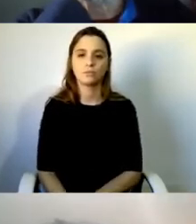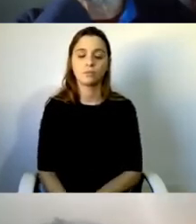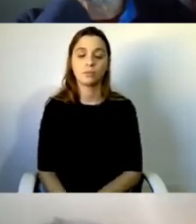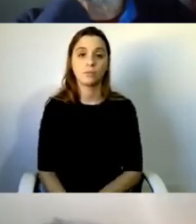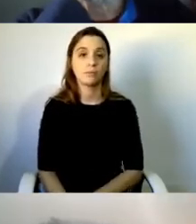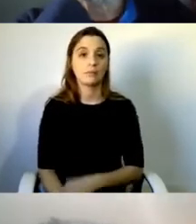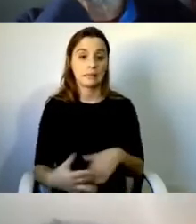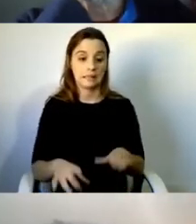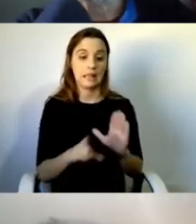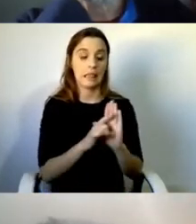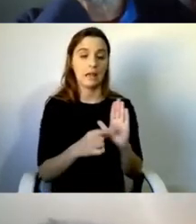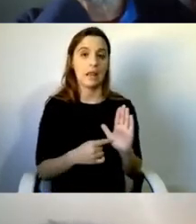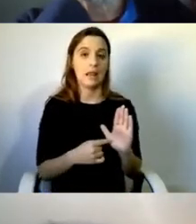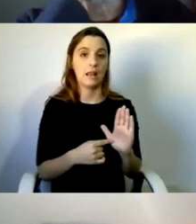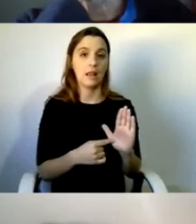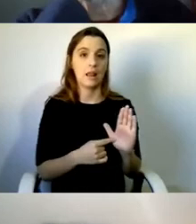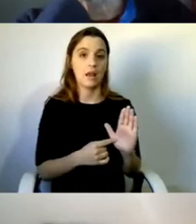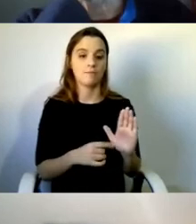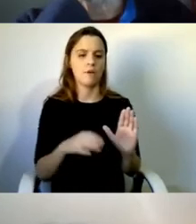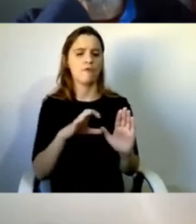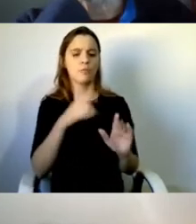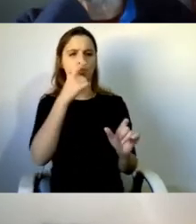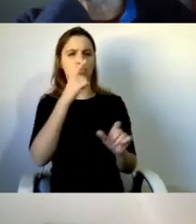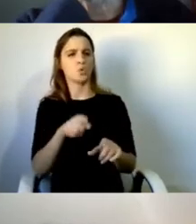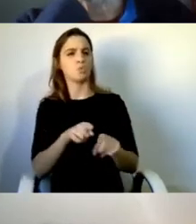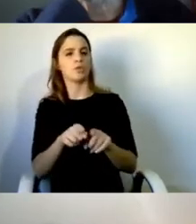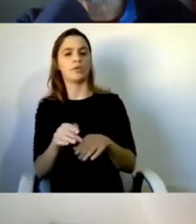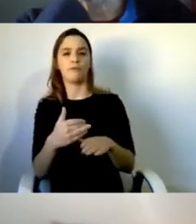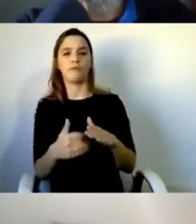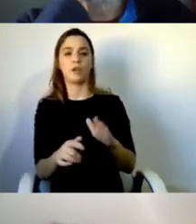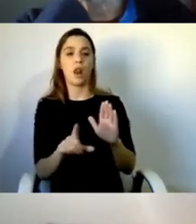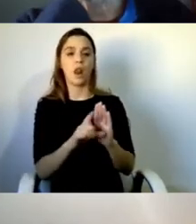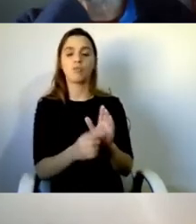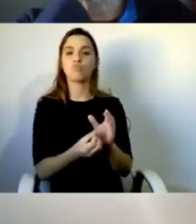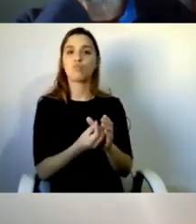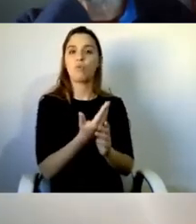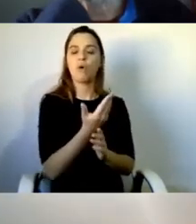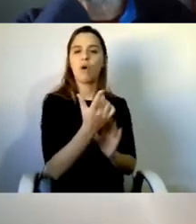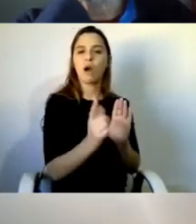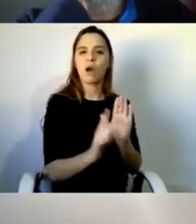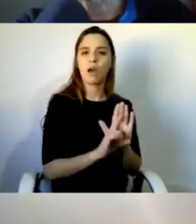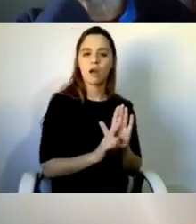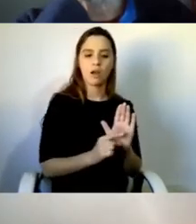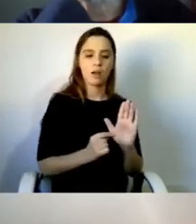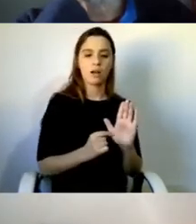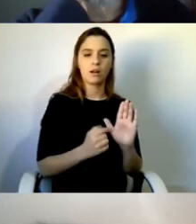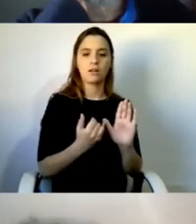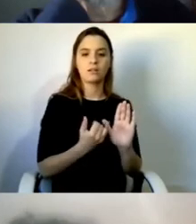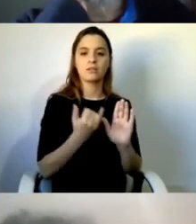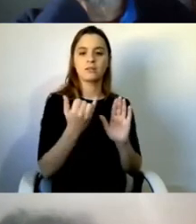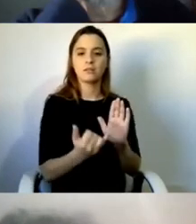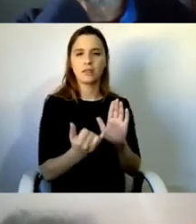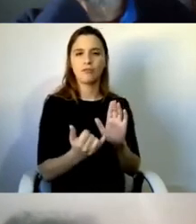followed very long and visible protests. And here I want to have your attention. Protests